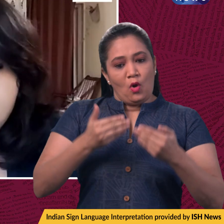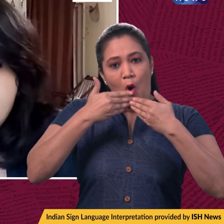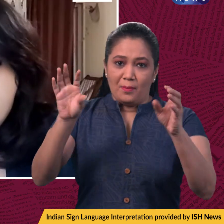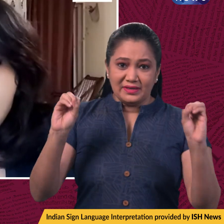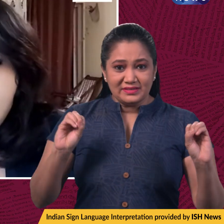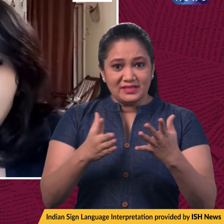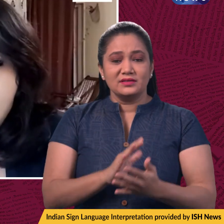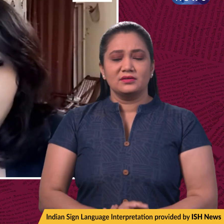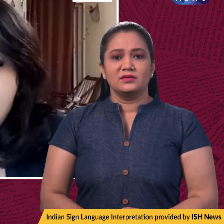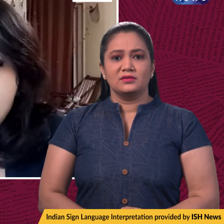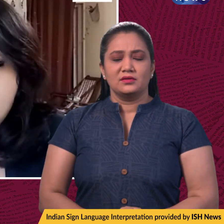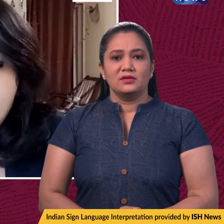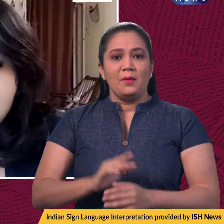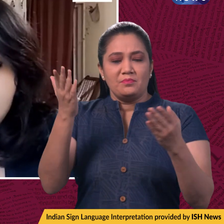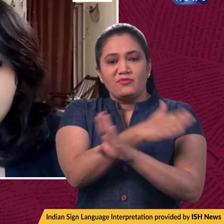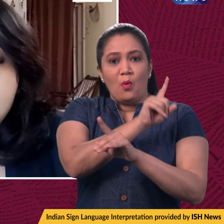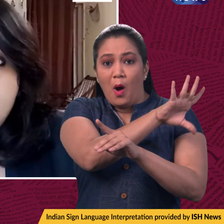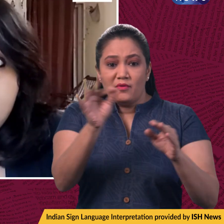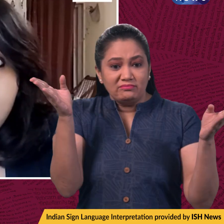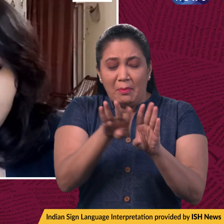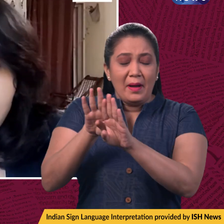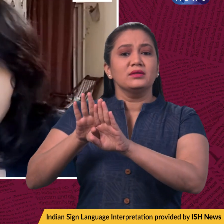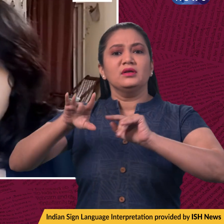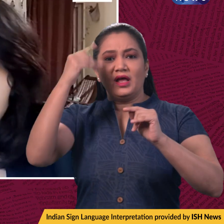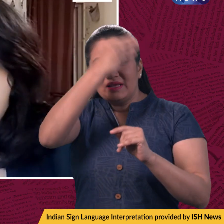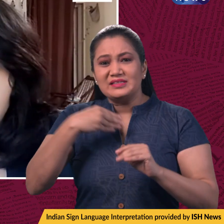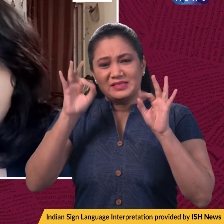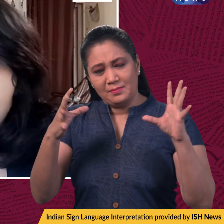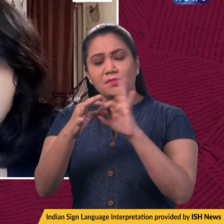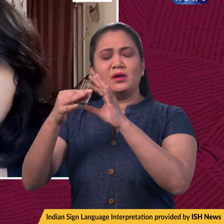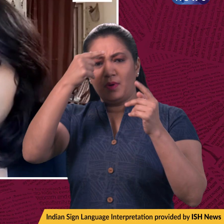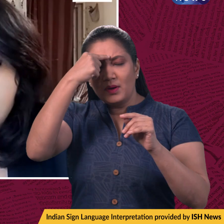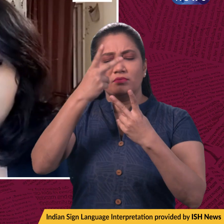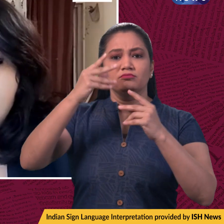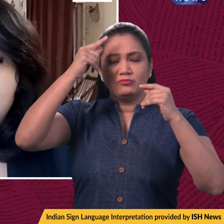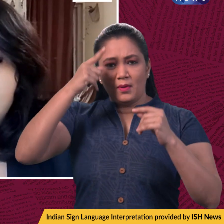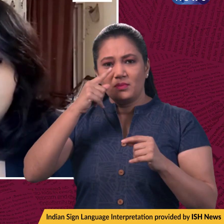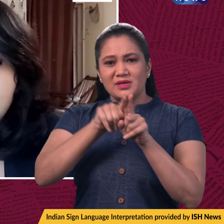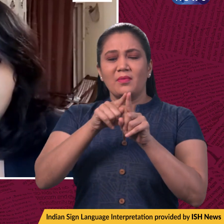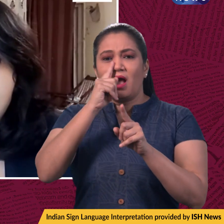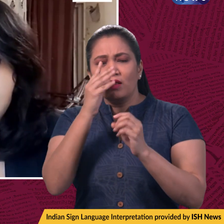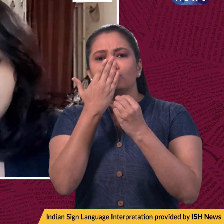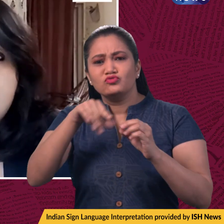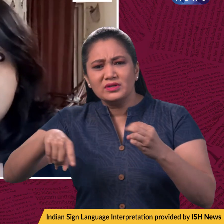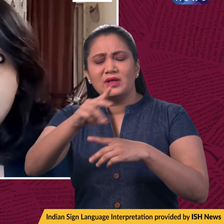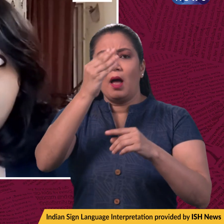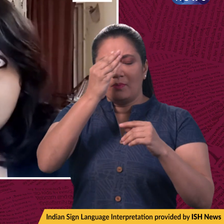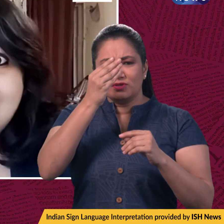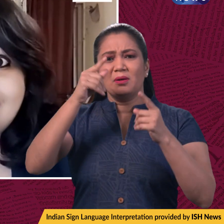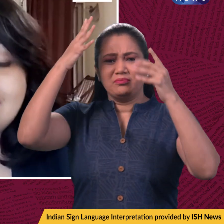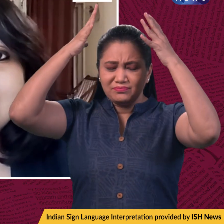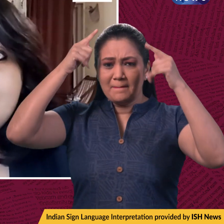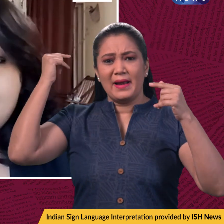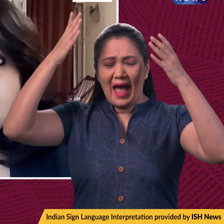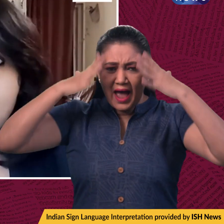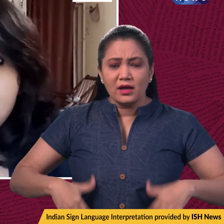were opened after remaining shut for a week owing to the hijab law, as the burqa-clad Muslim students were not